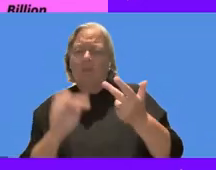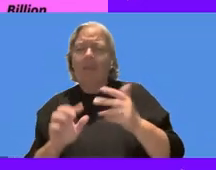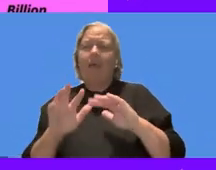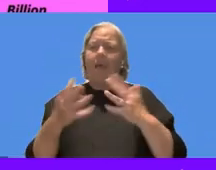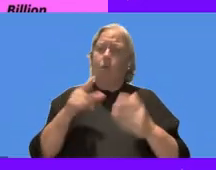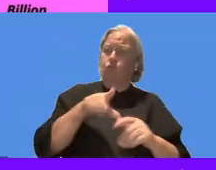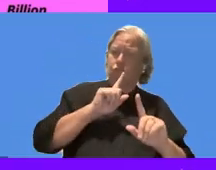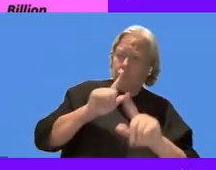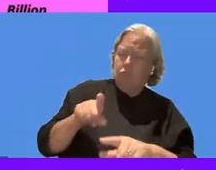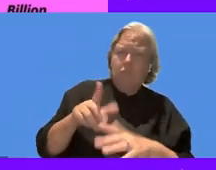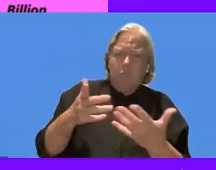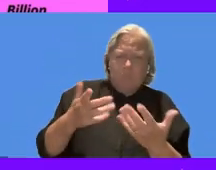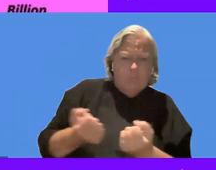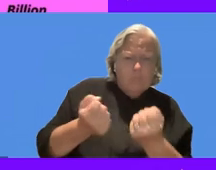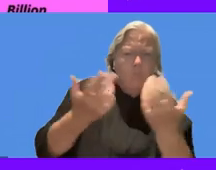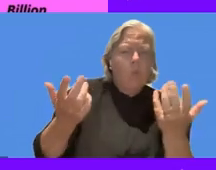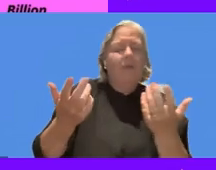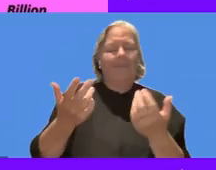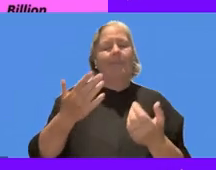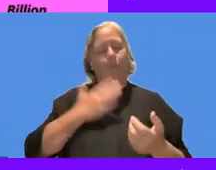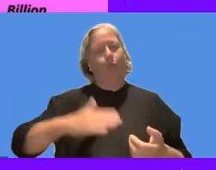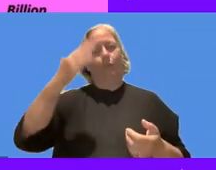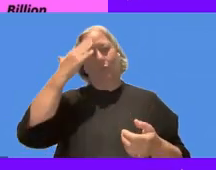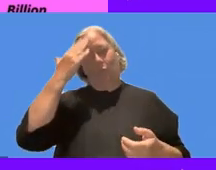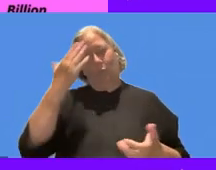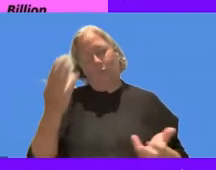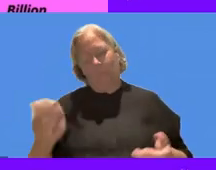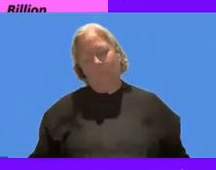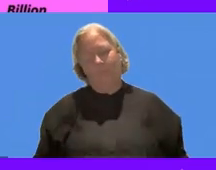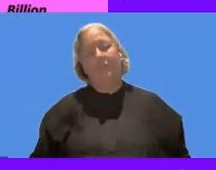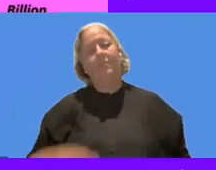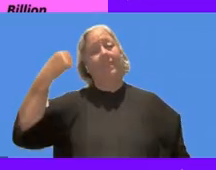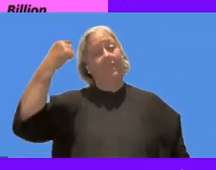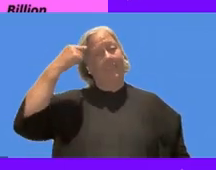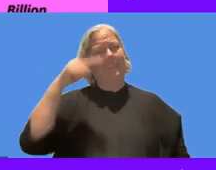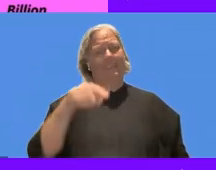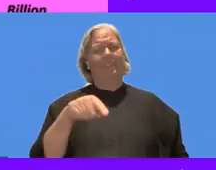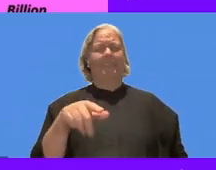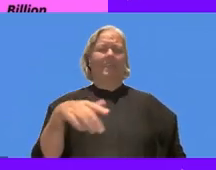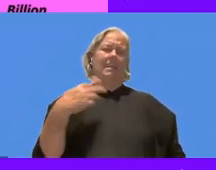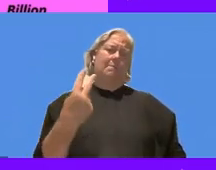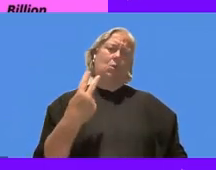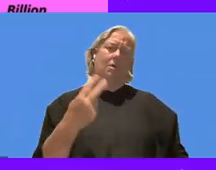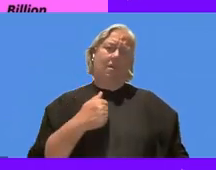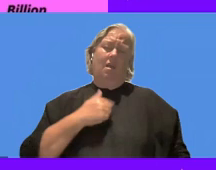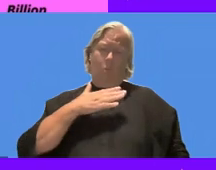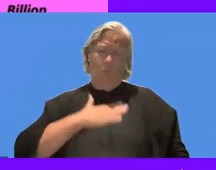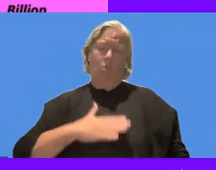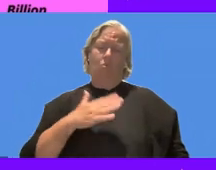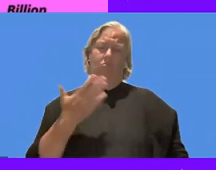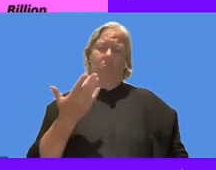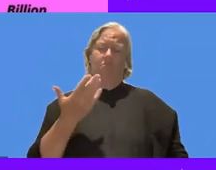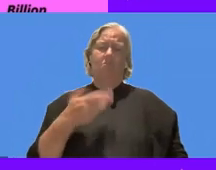to commit to take action? So I think, yeah, that's a really great insight and something I'd love us to be able to unpack a little bit